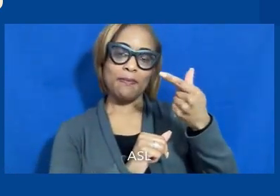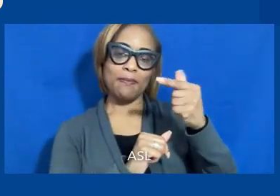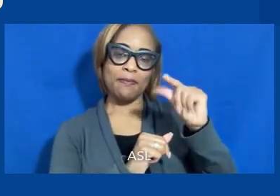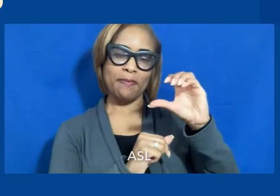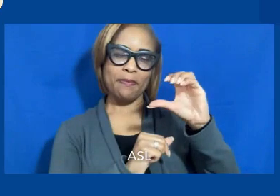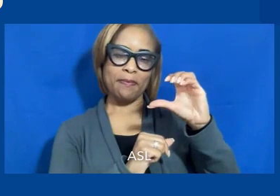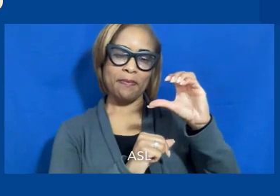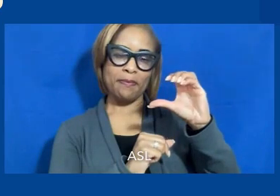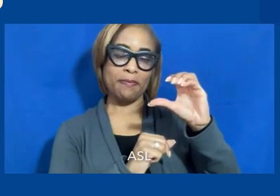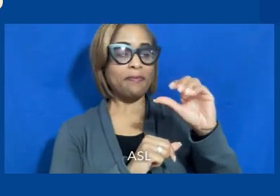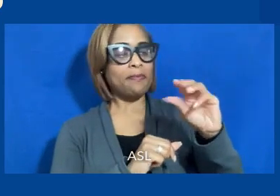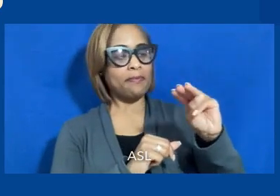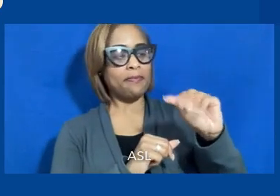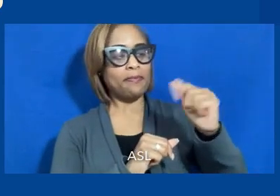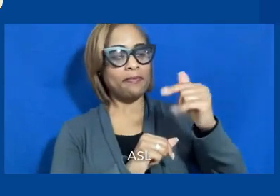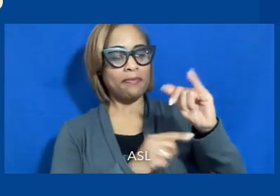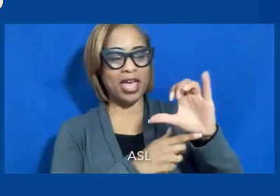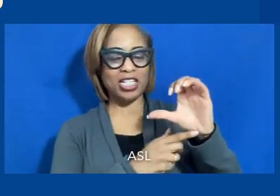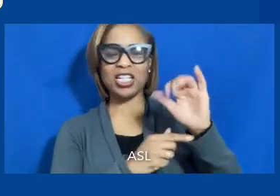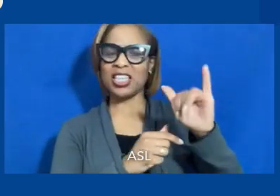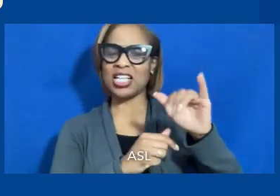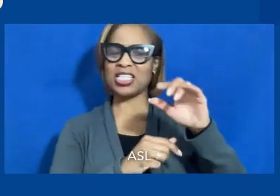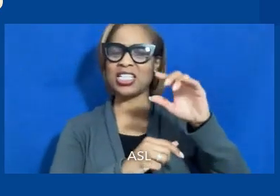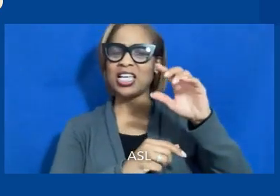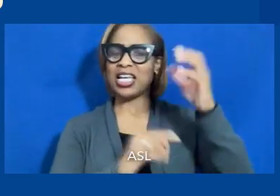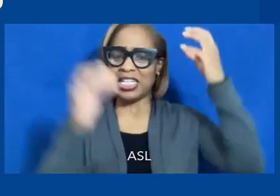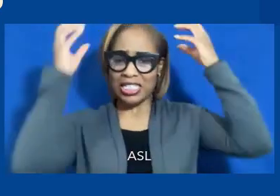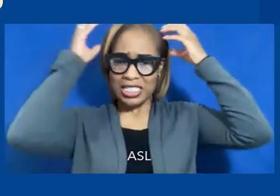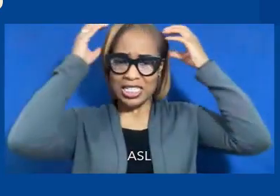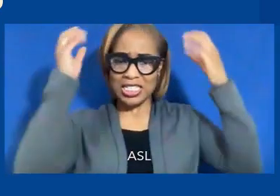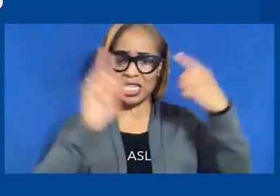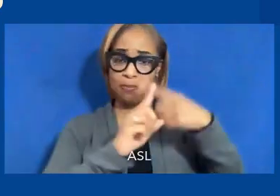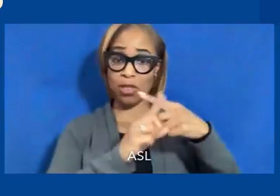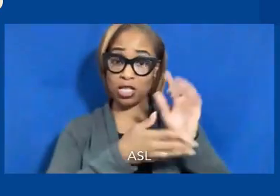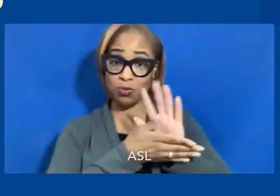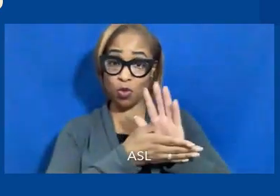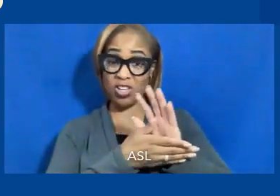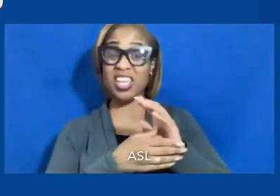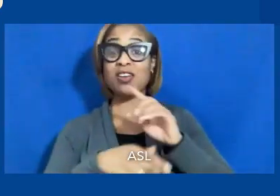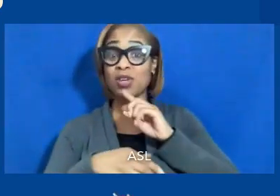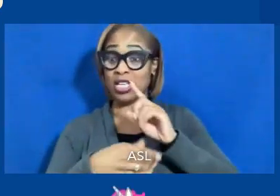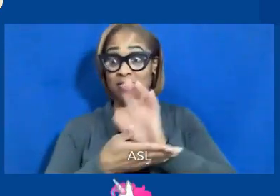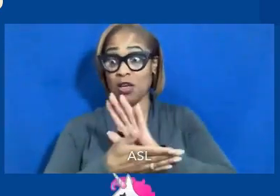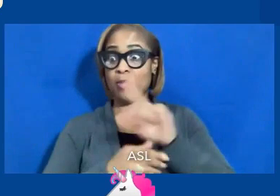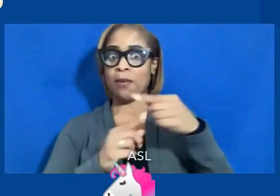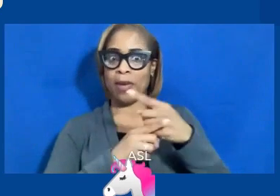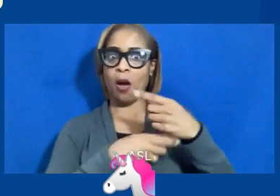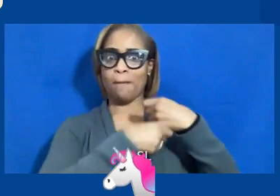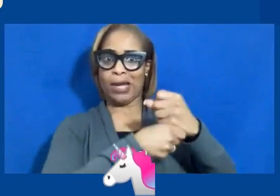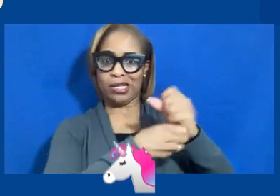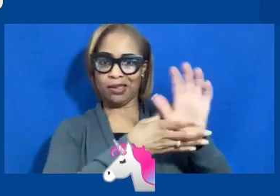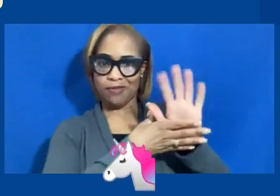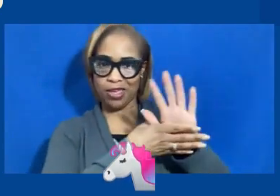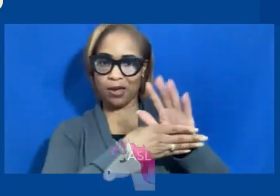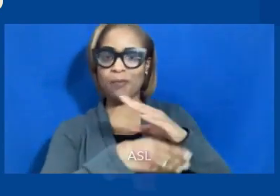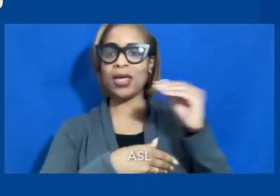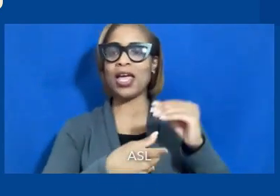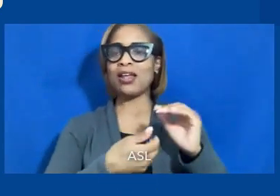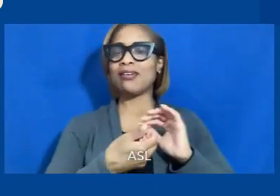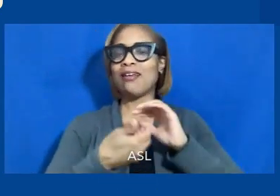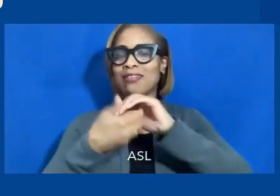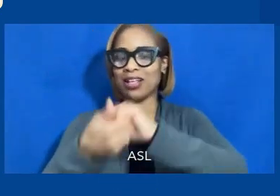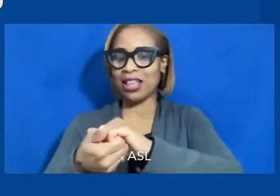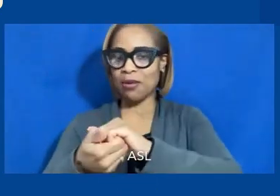of industrial light and magic. It's actually a film about filmmaking, and it's a film about collaboration. I was